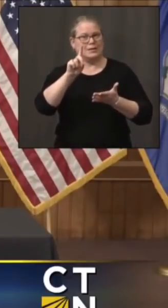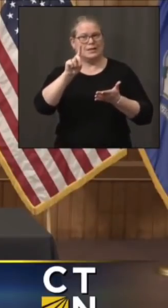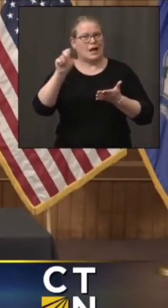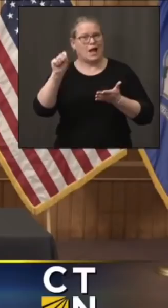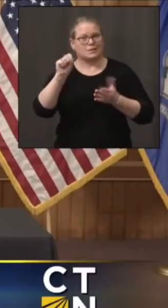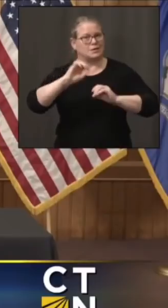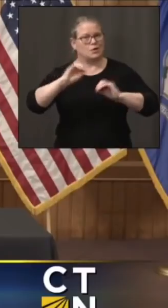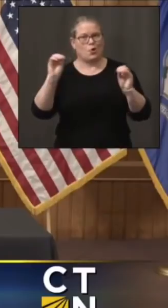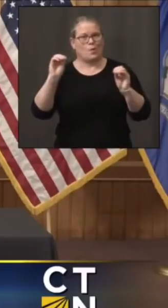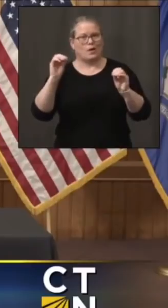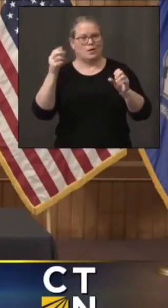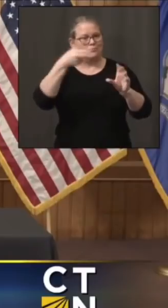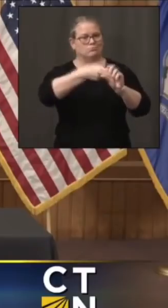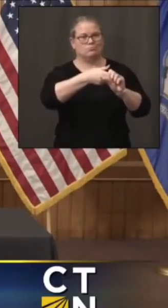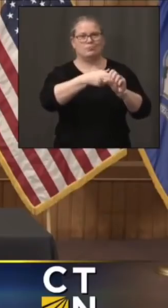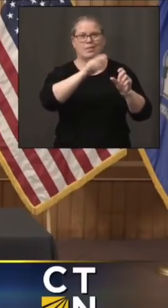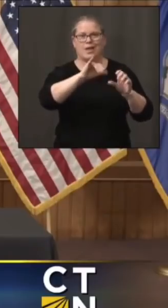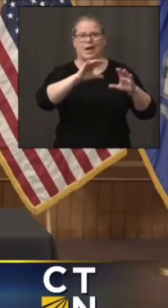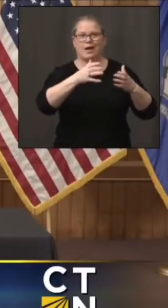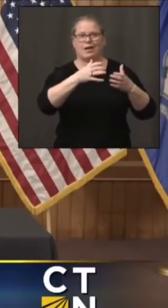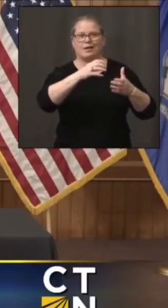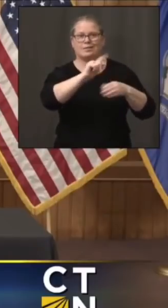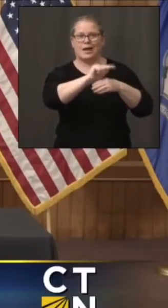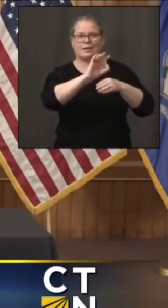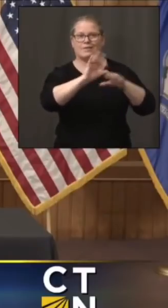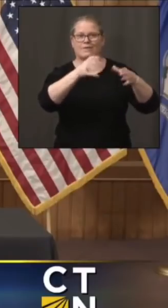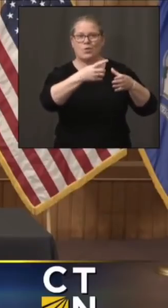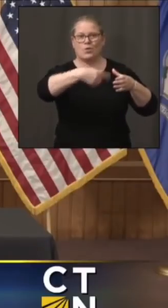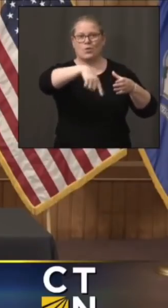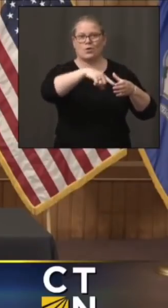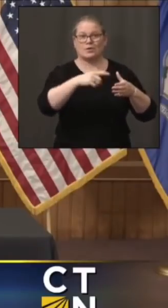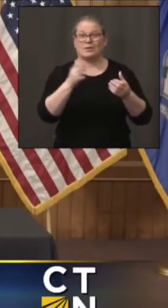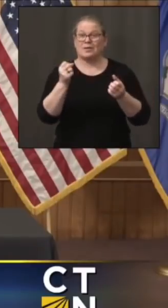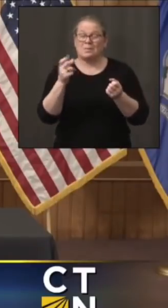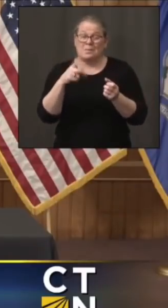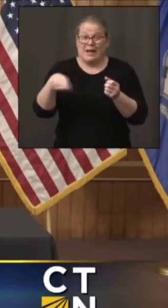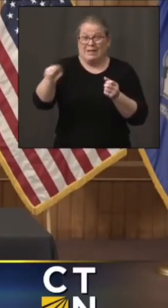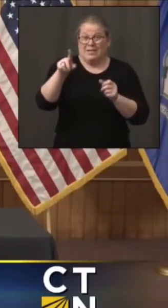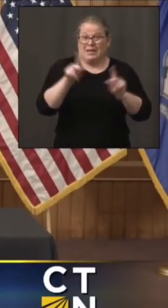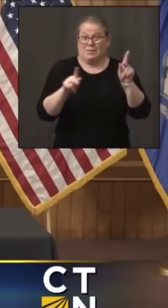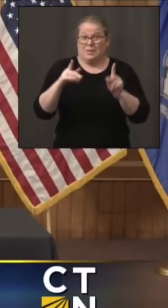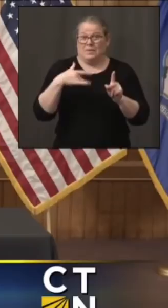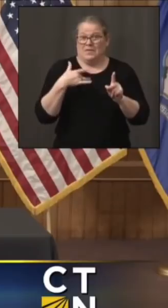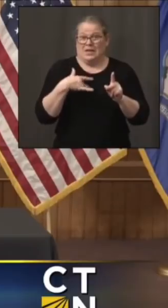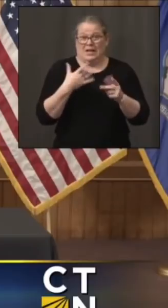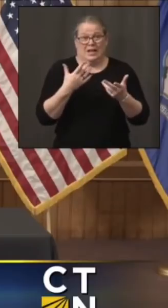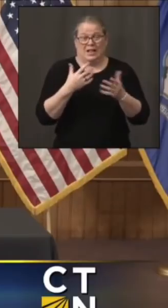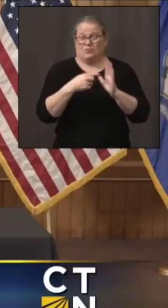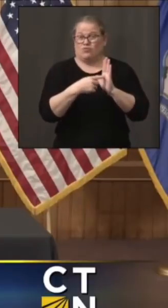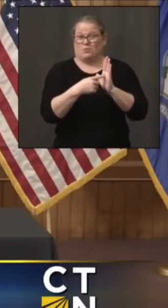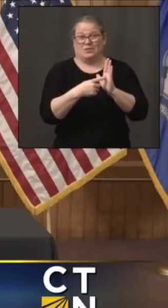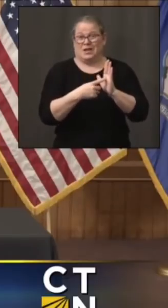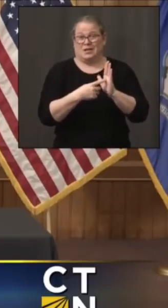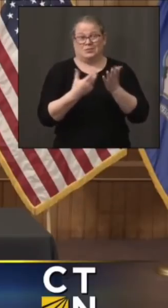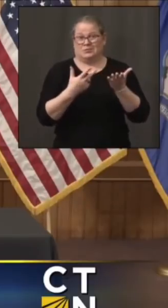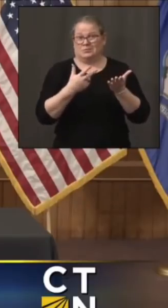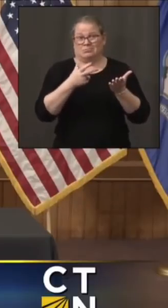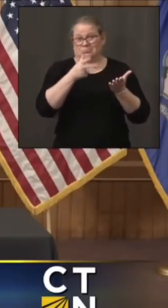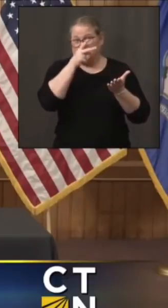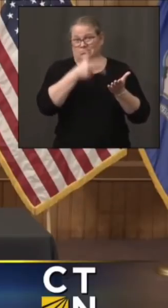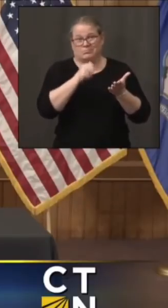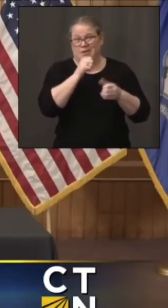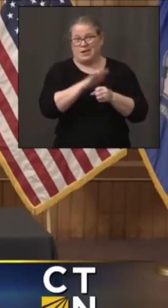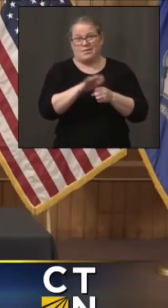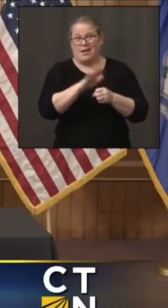that subcommittee. I think many of these people maybe feel that there isn't adequate representation on there.